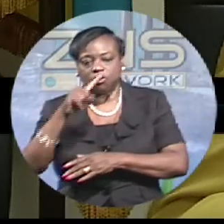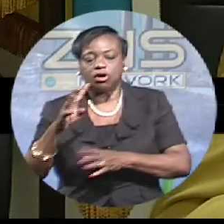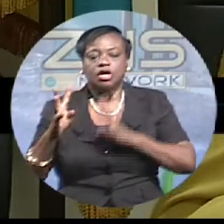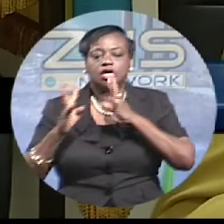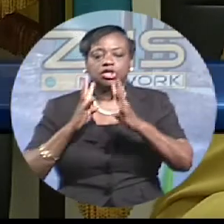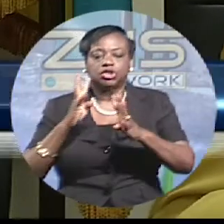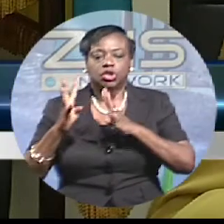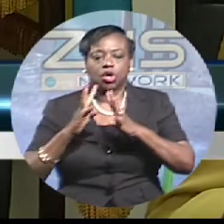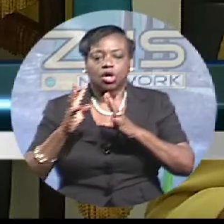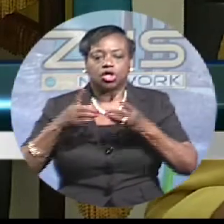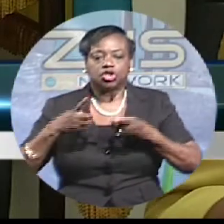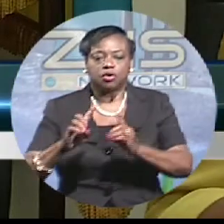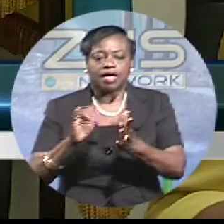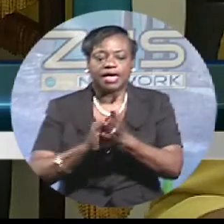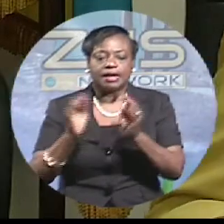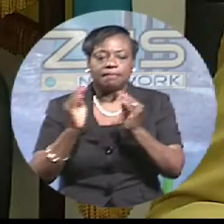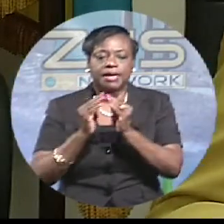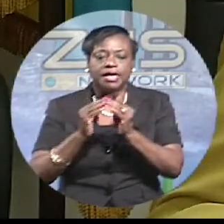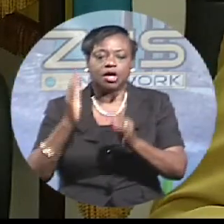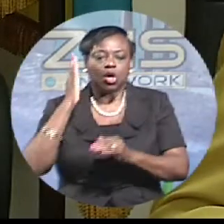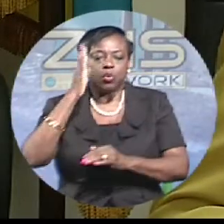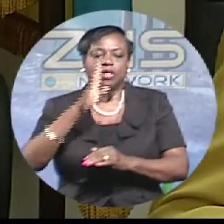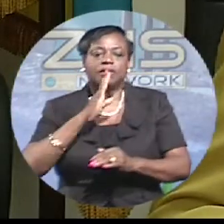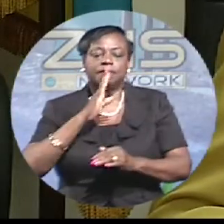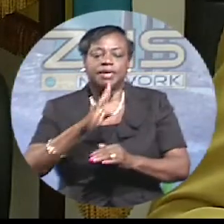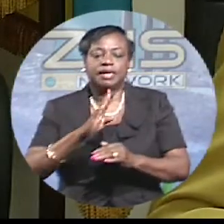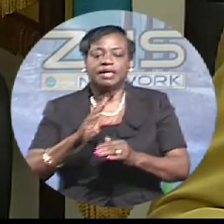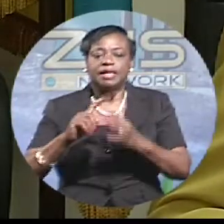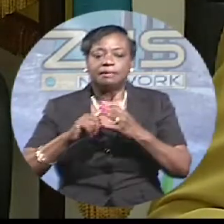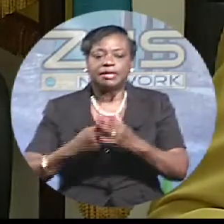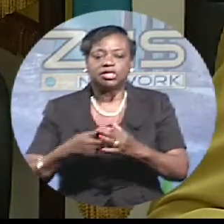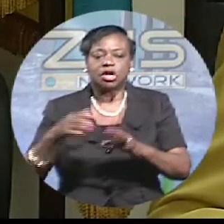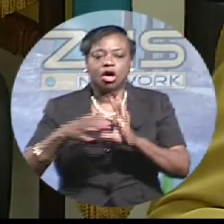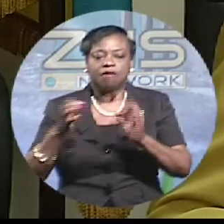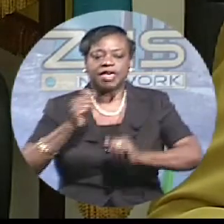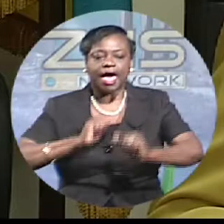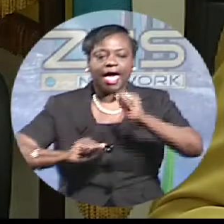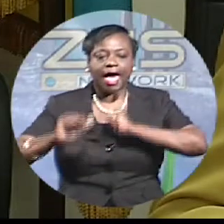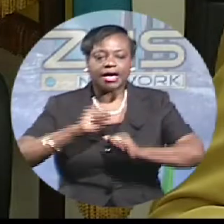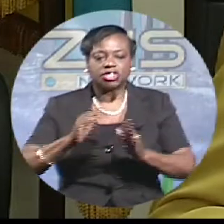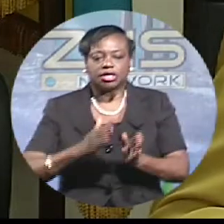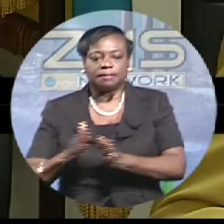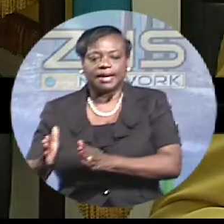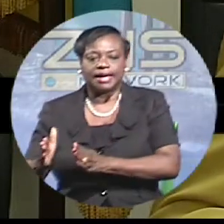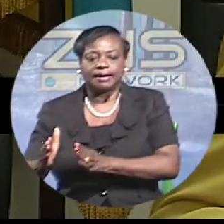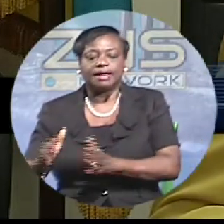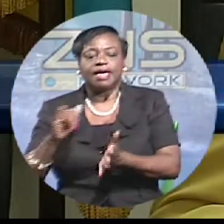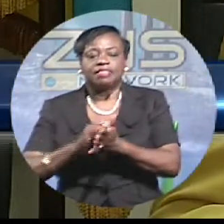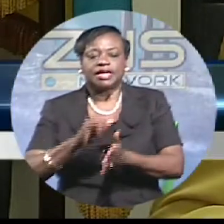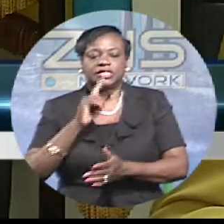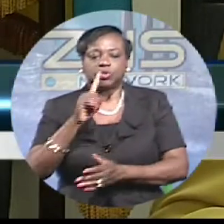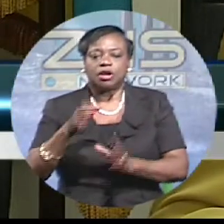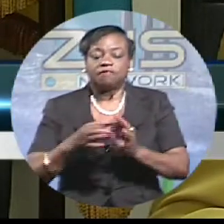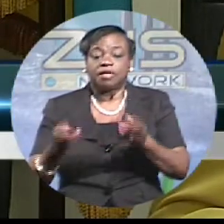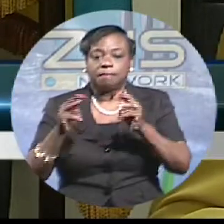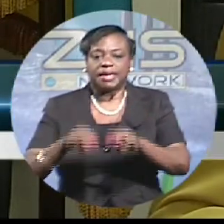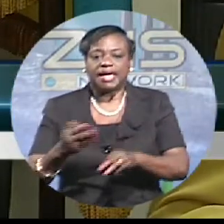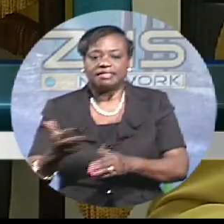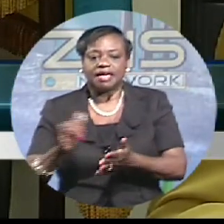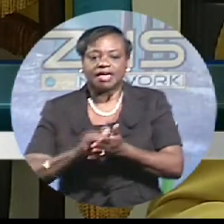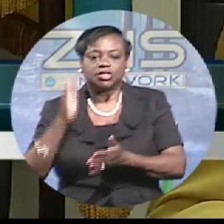that meeting will be the implementation of the action plan. So that's one of the main documents that will be